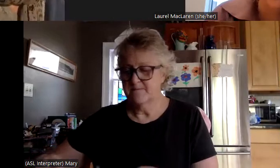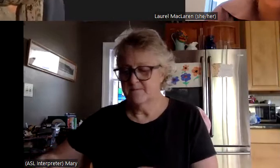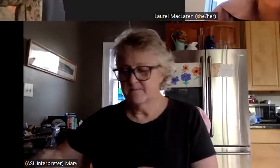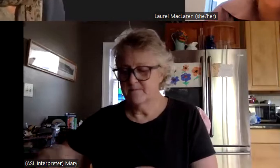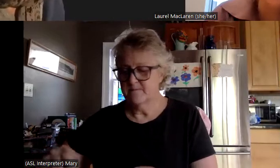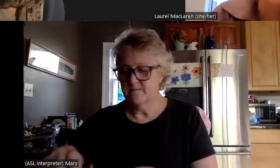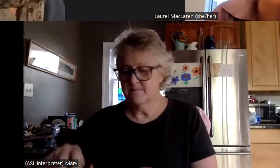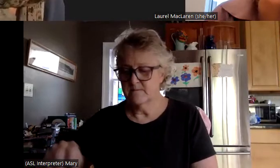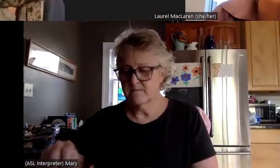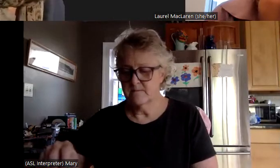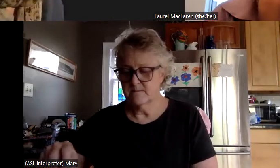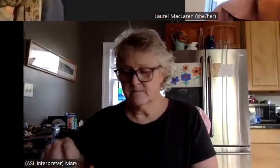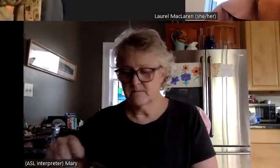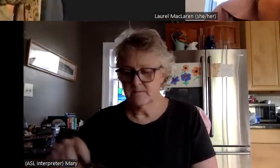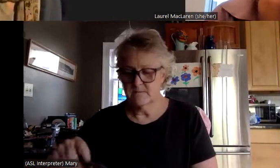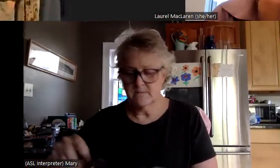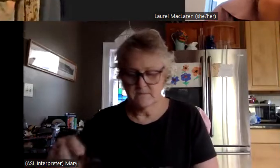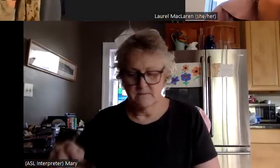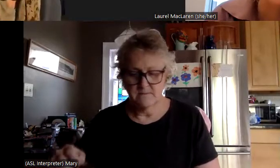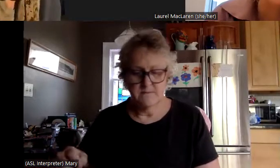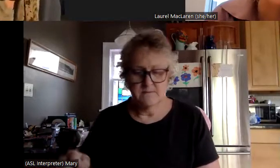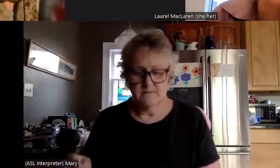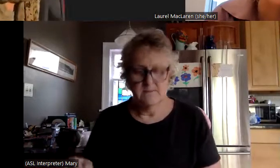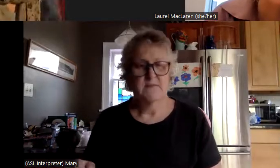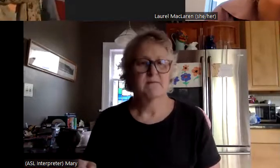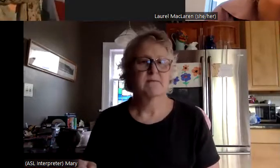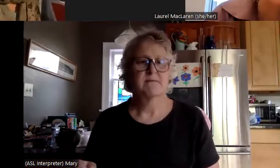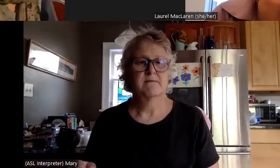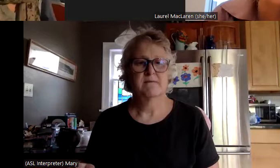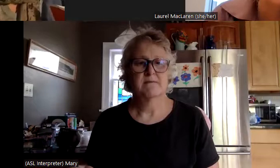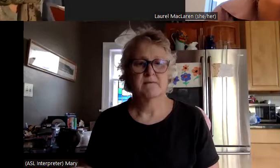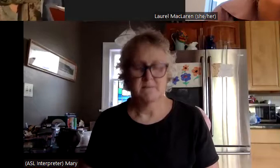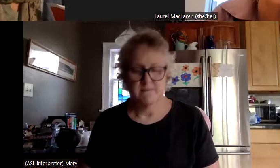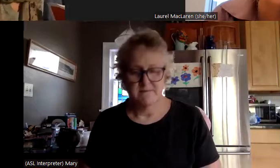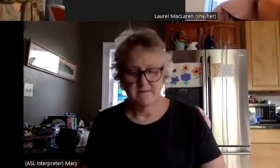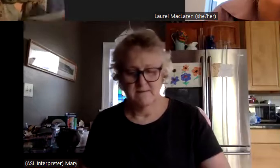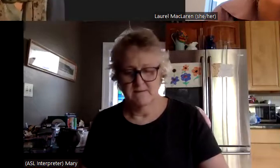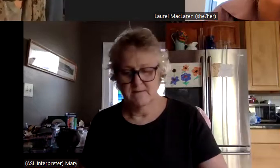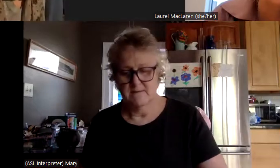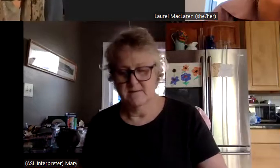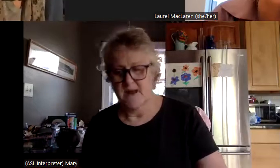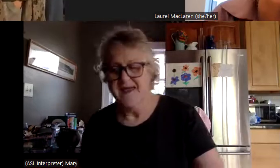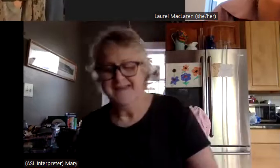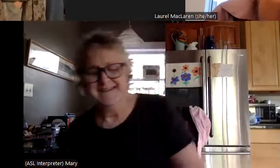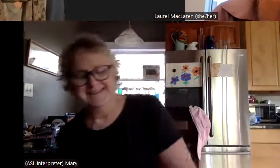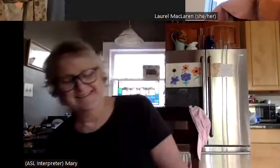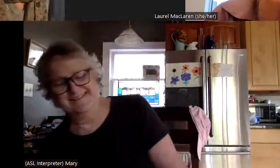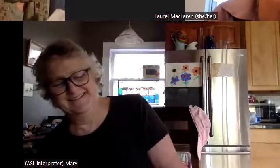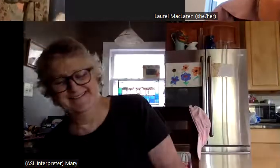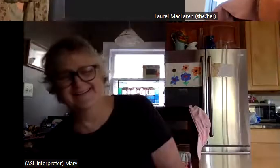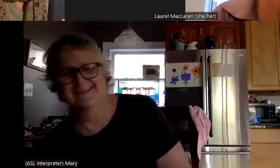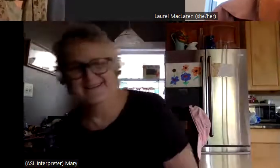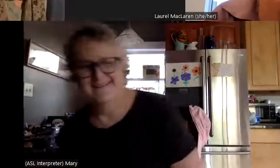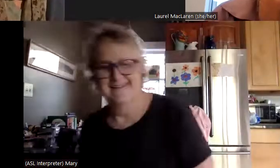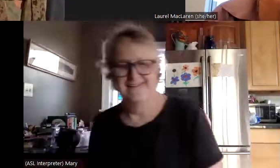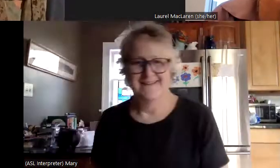a pre-made type of guacamole mix on hand so that in case you get one of those, you just throw it in the bowl and make What's a some.